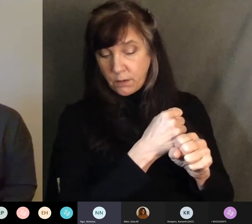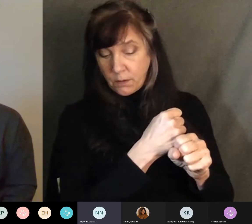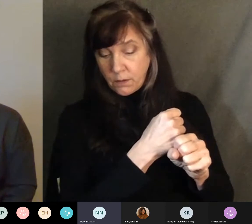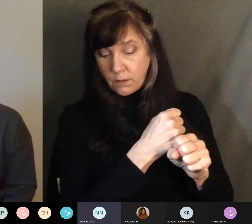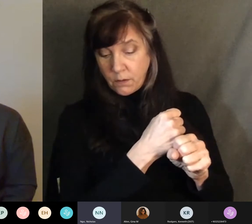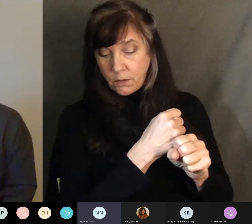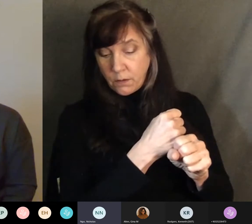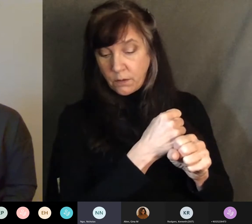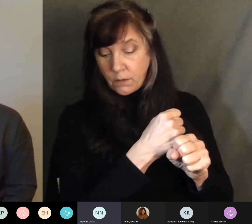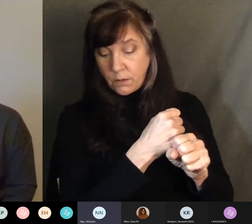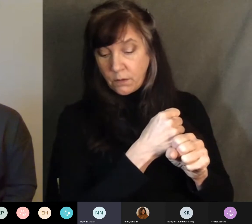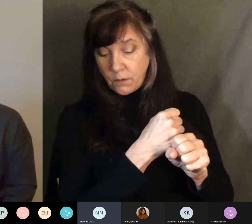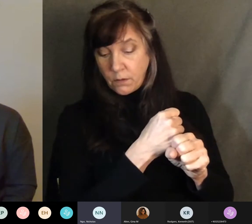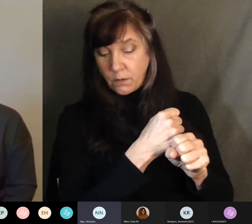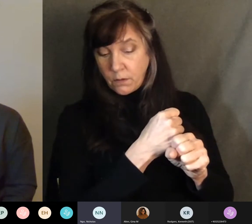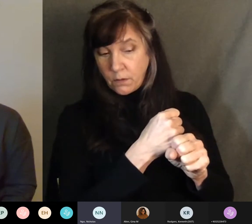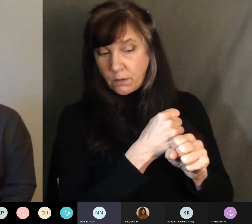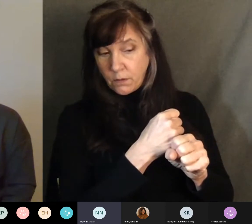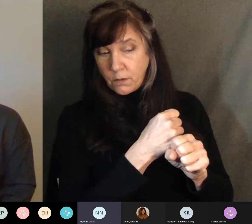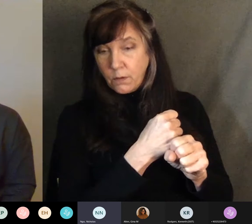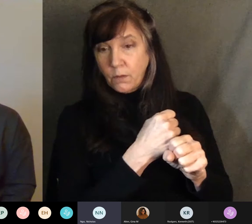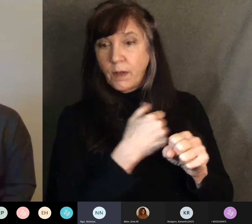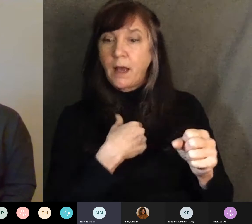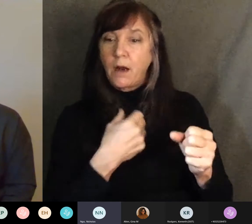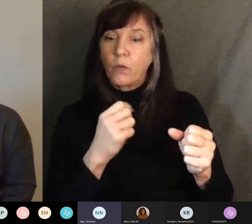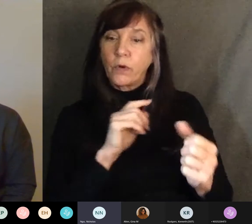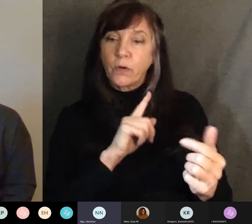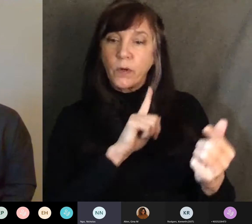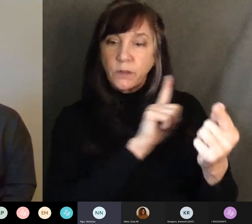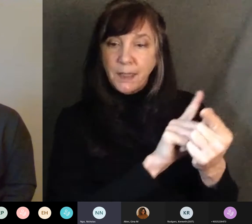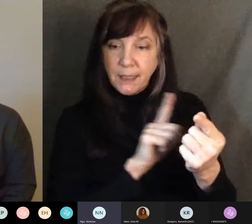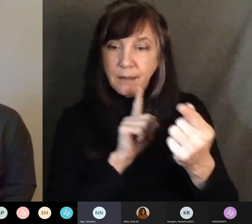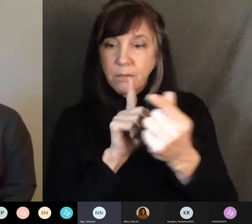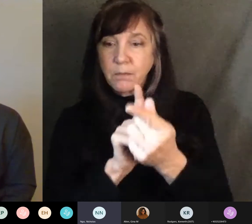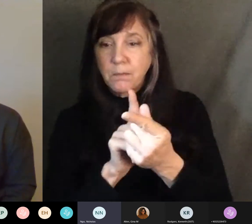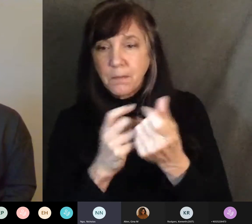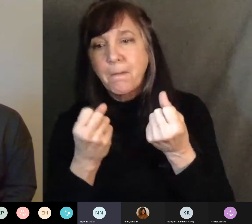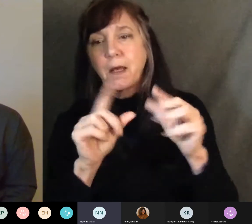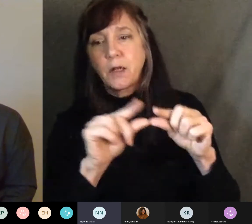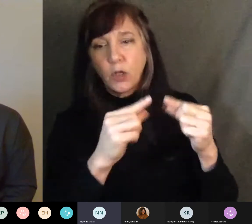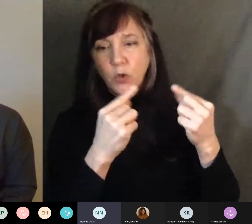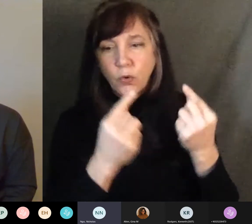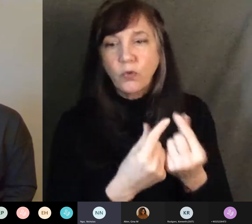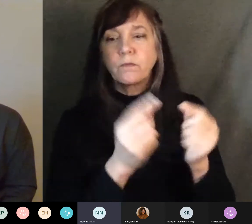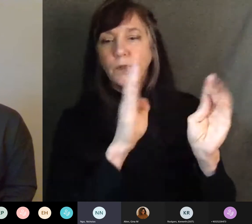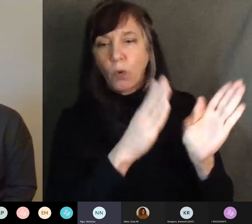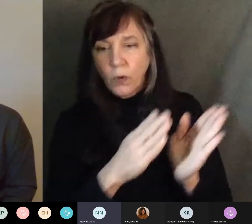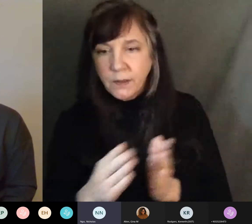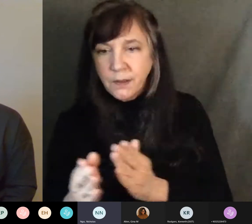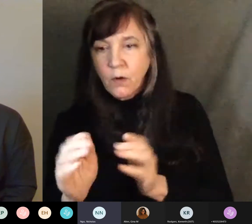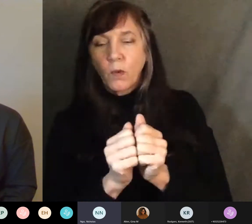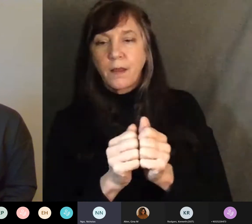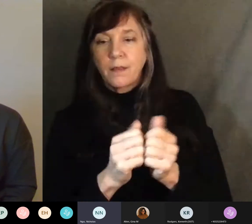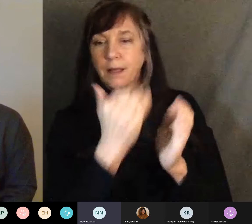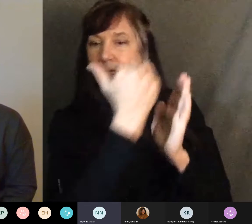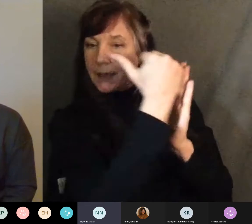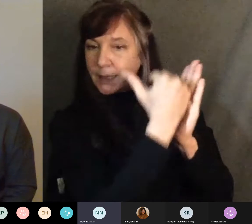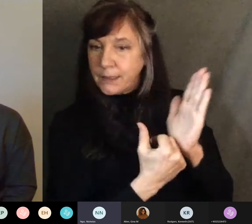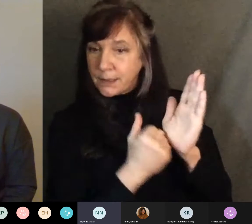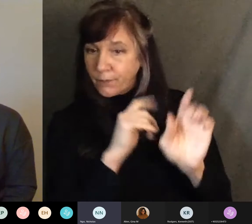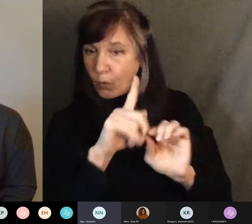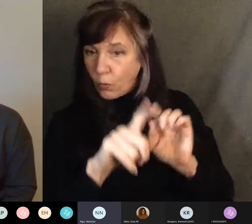going to multiple community groups and organizations and boards and commissions as well, with a set of questions, and kind